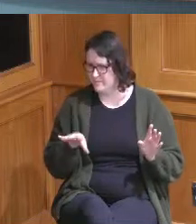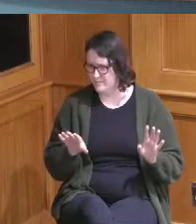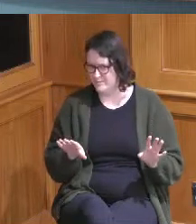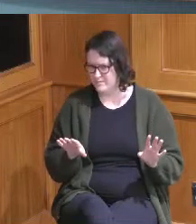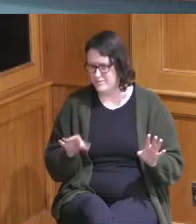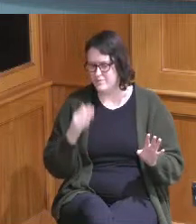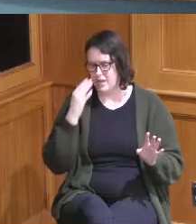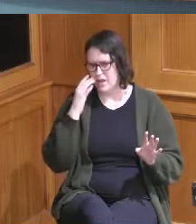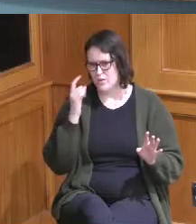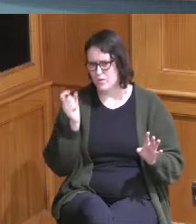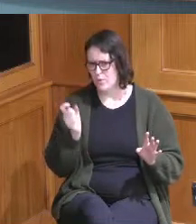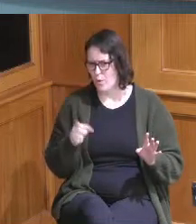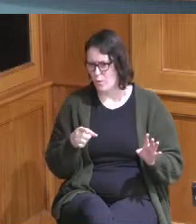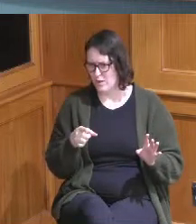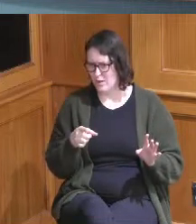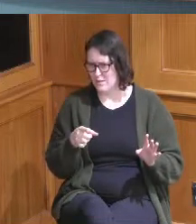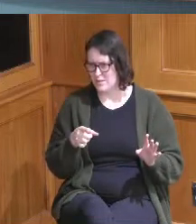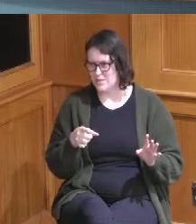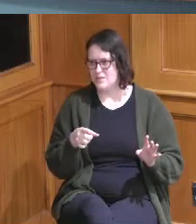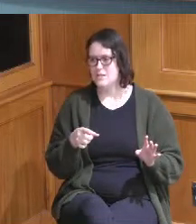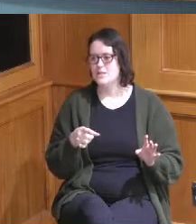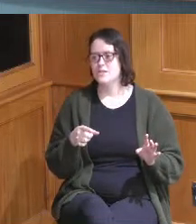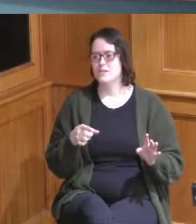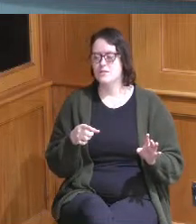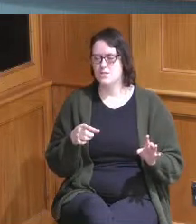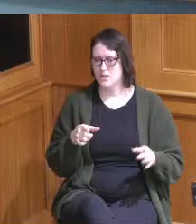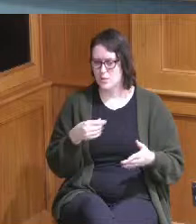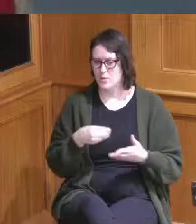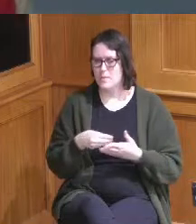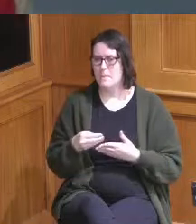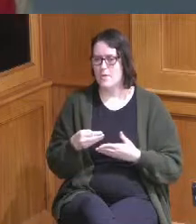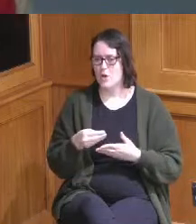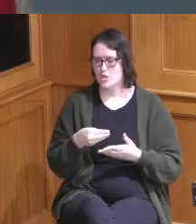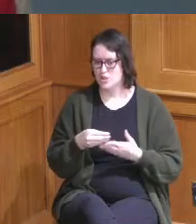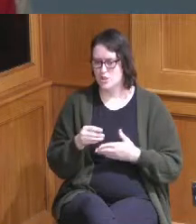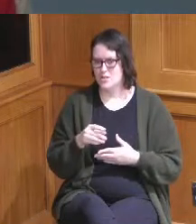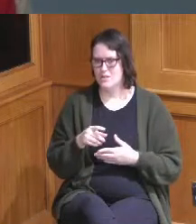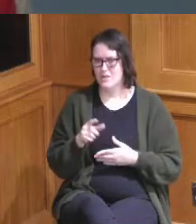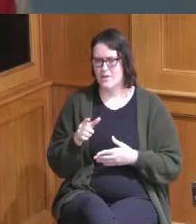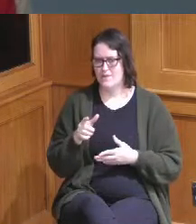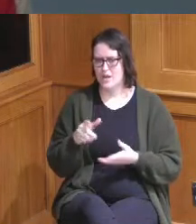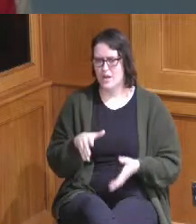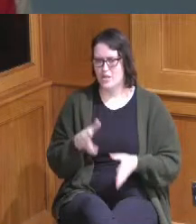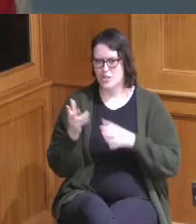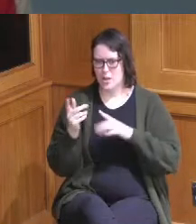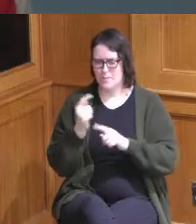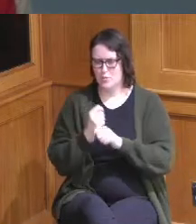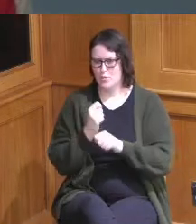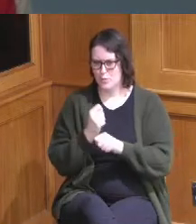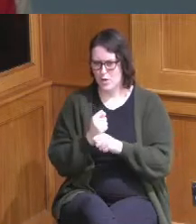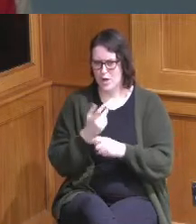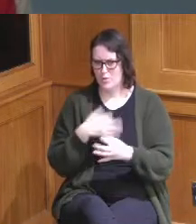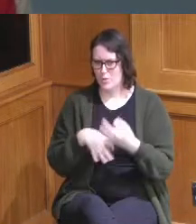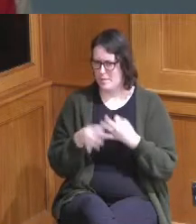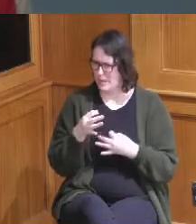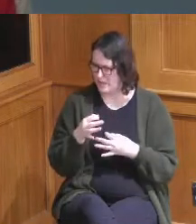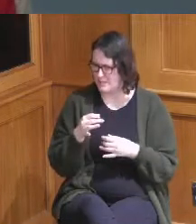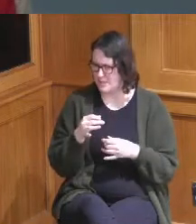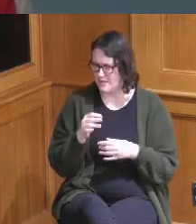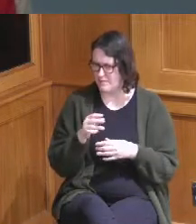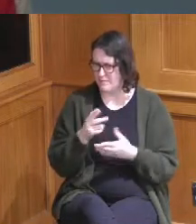I noticed that there was a purchase on item 9, a purchase of a dump truck replacement vehicle